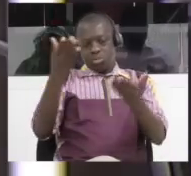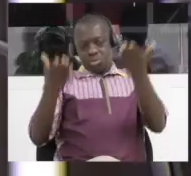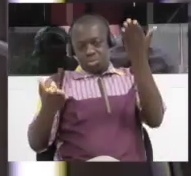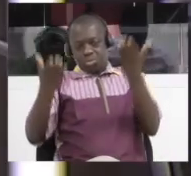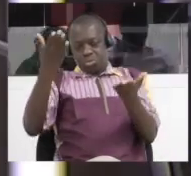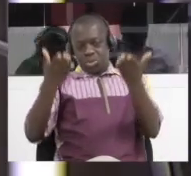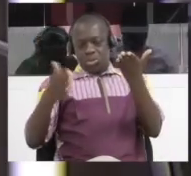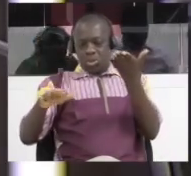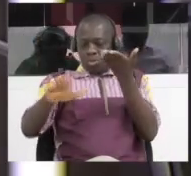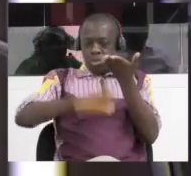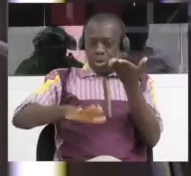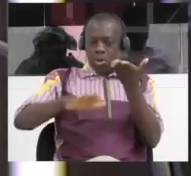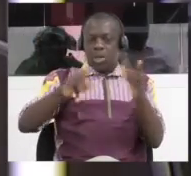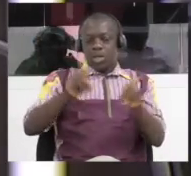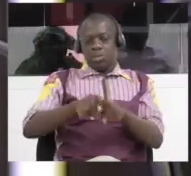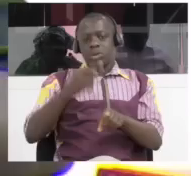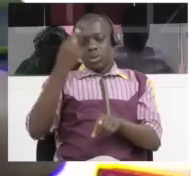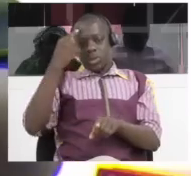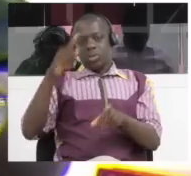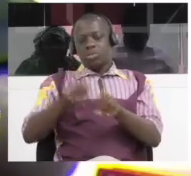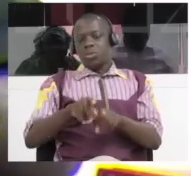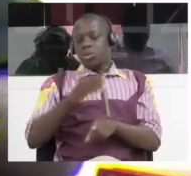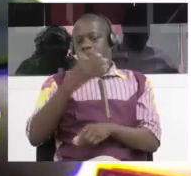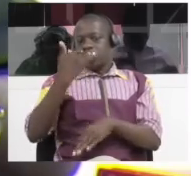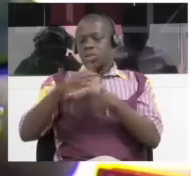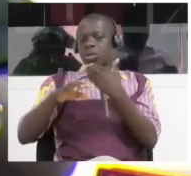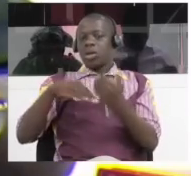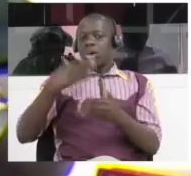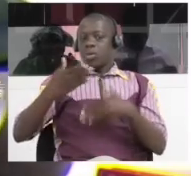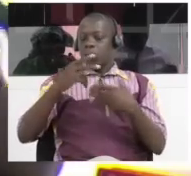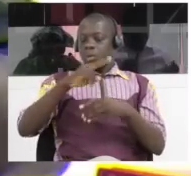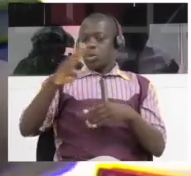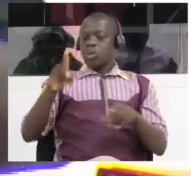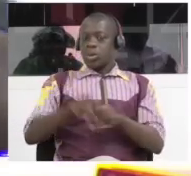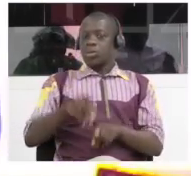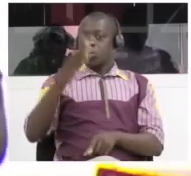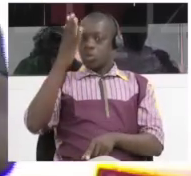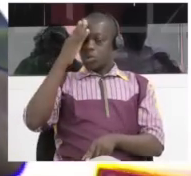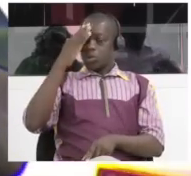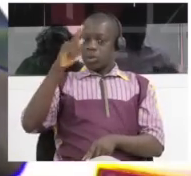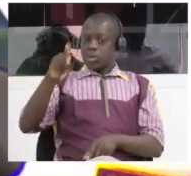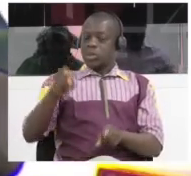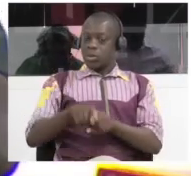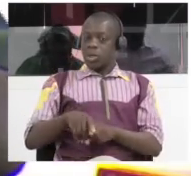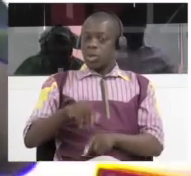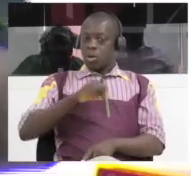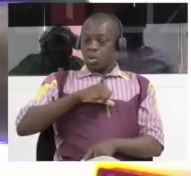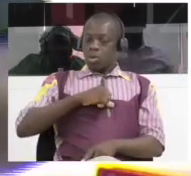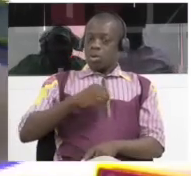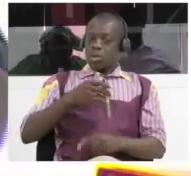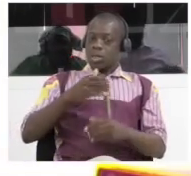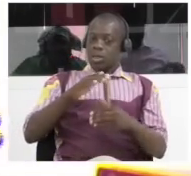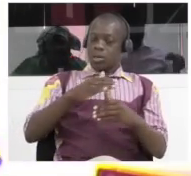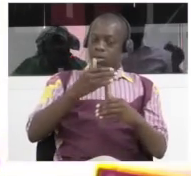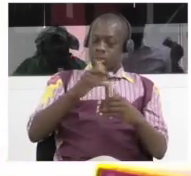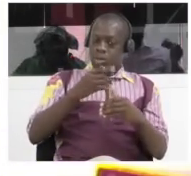all logic, then you will be dissatisfied. But if you know that, you know, your potential to earn something is not